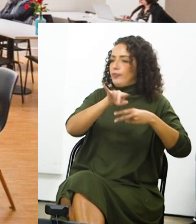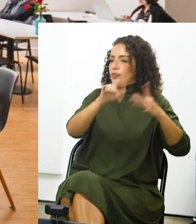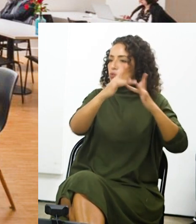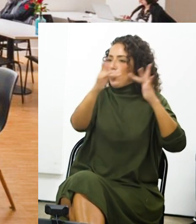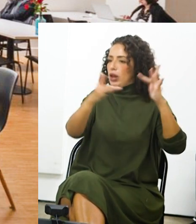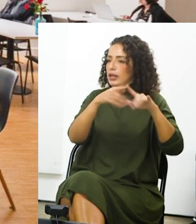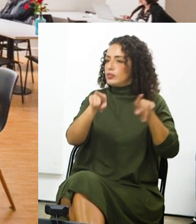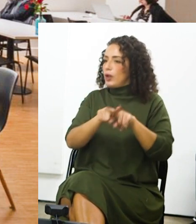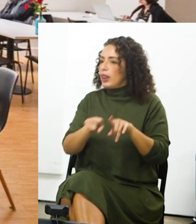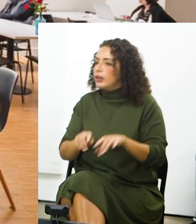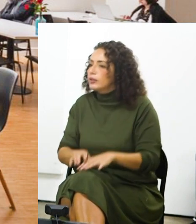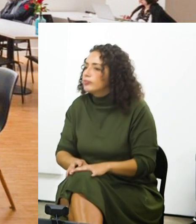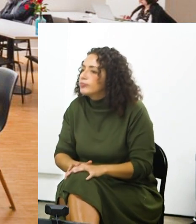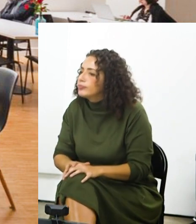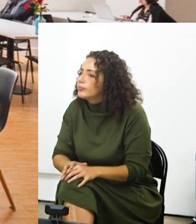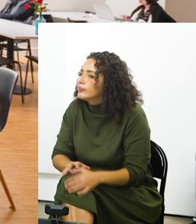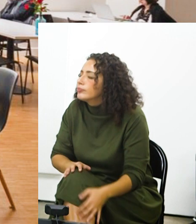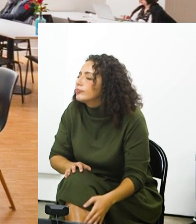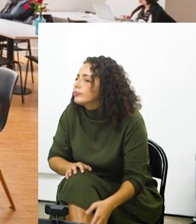platform.